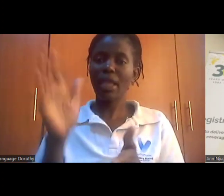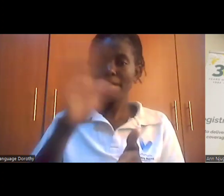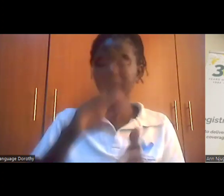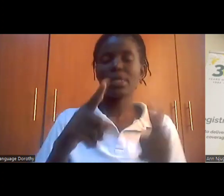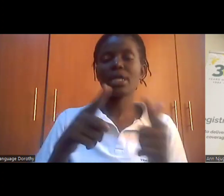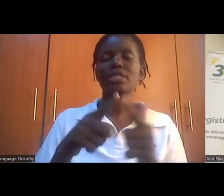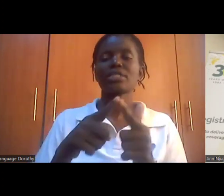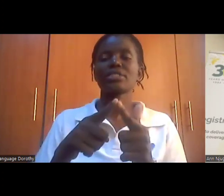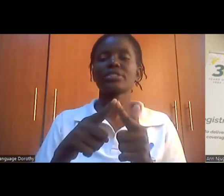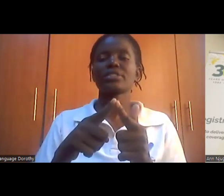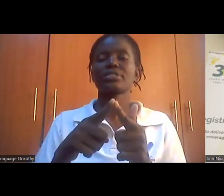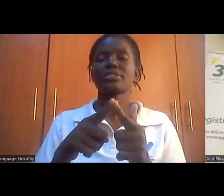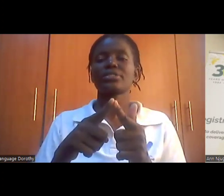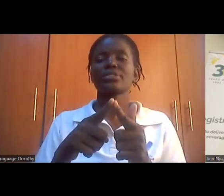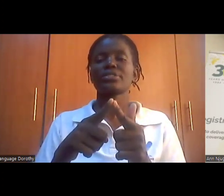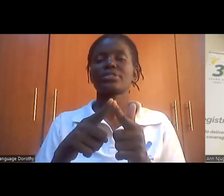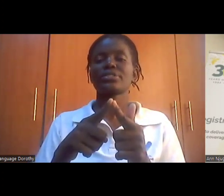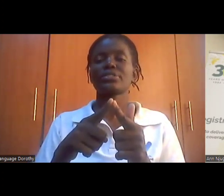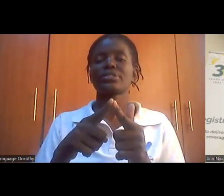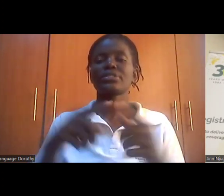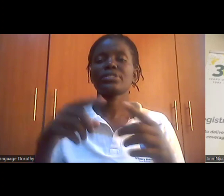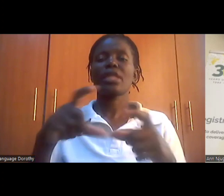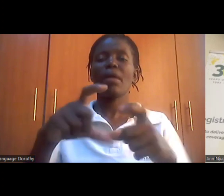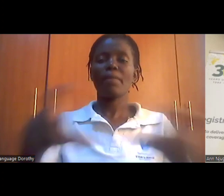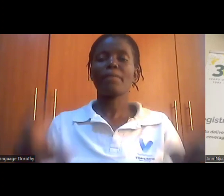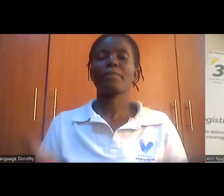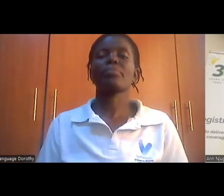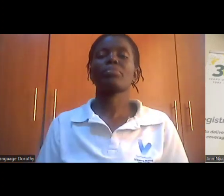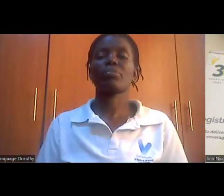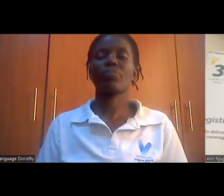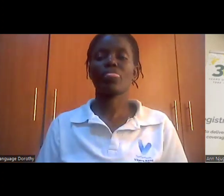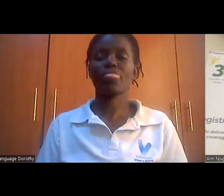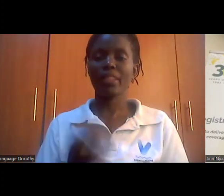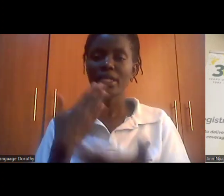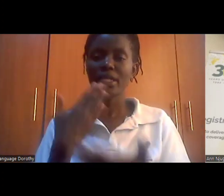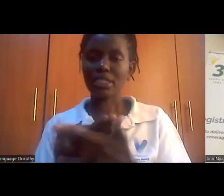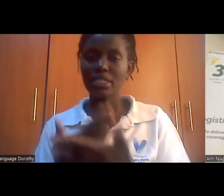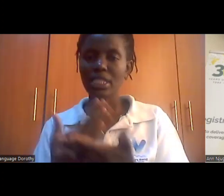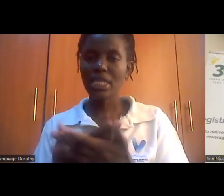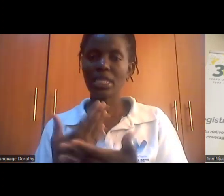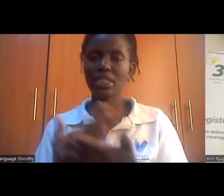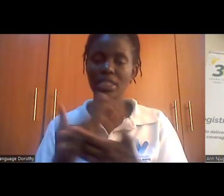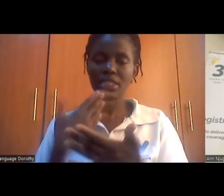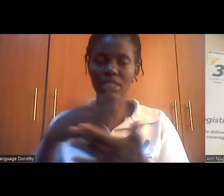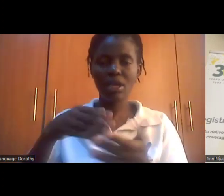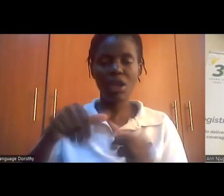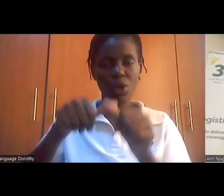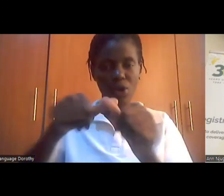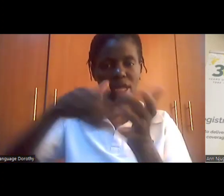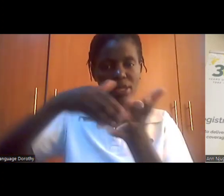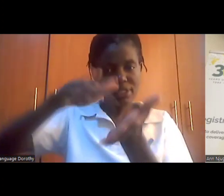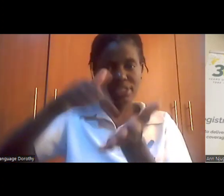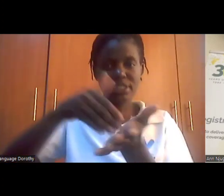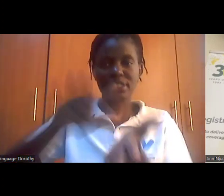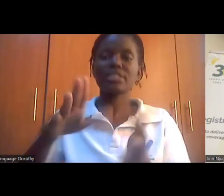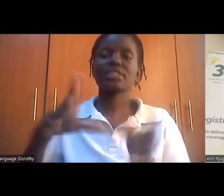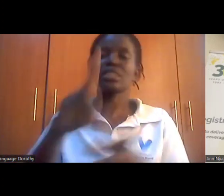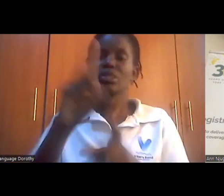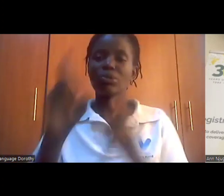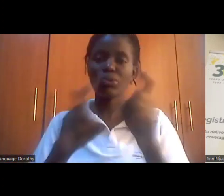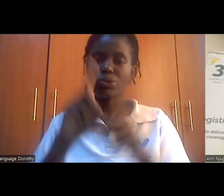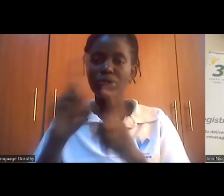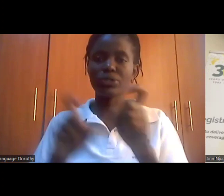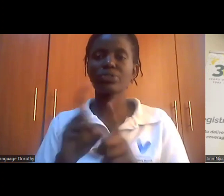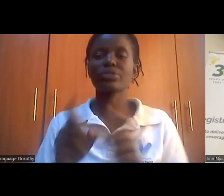highlighting those comments and questions in the chat box. So please continue to provide those questions and comments in the chat. So Frida, if you could